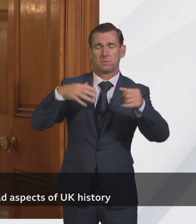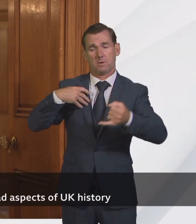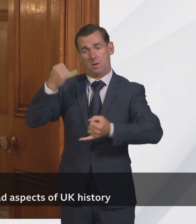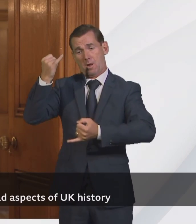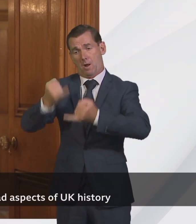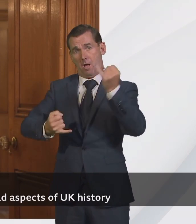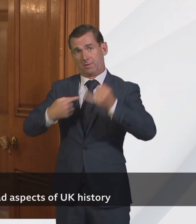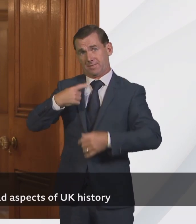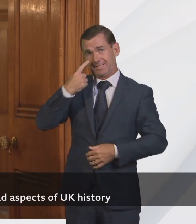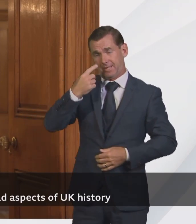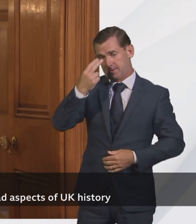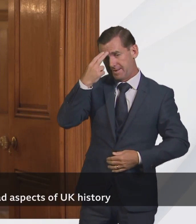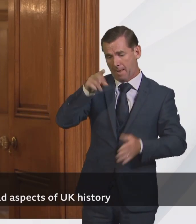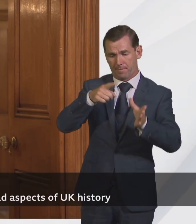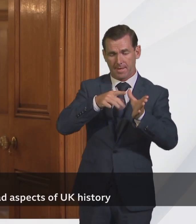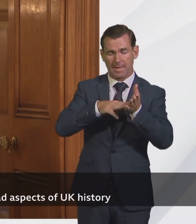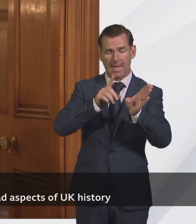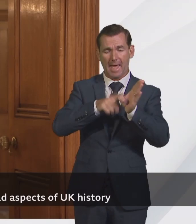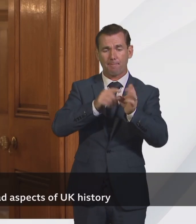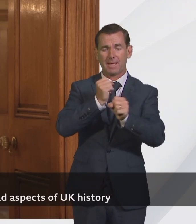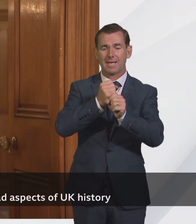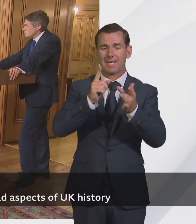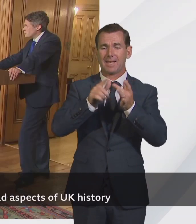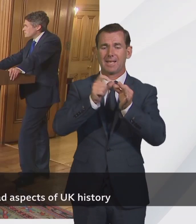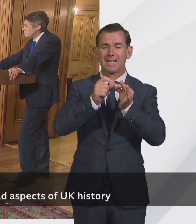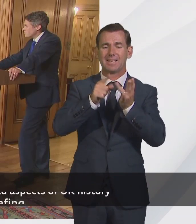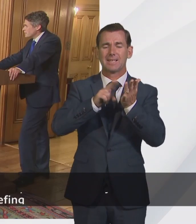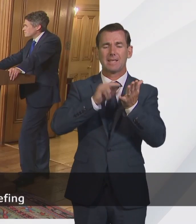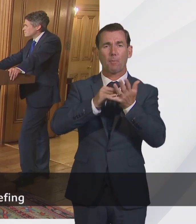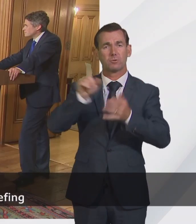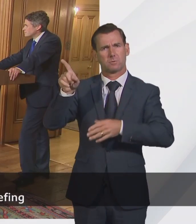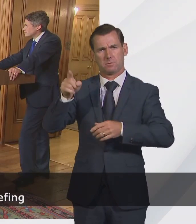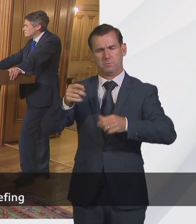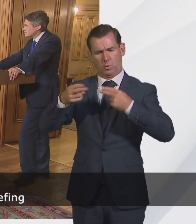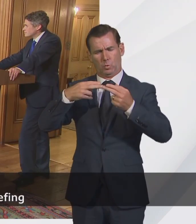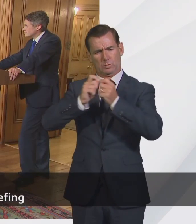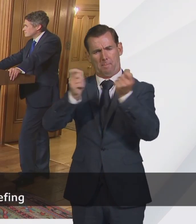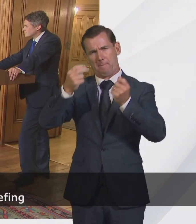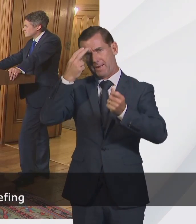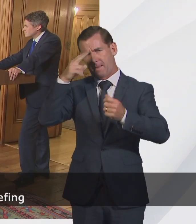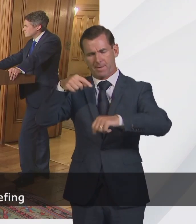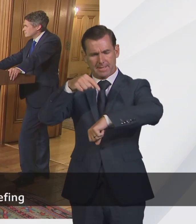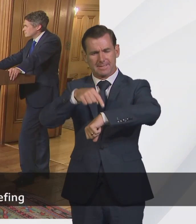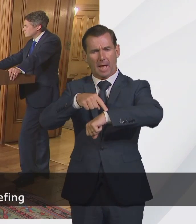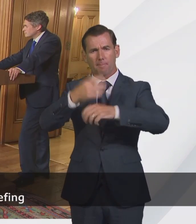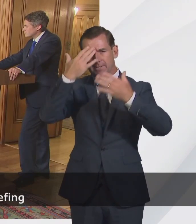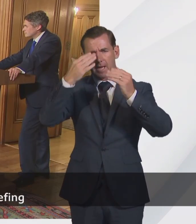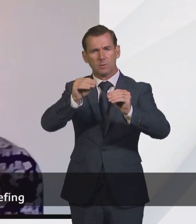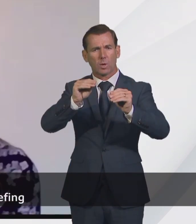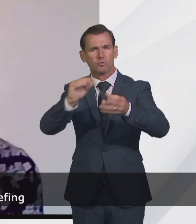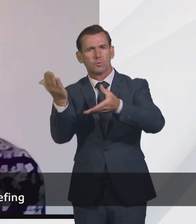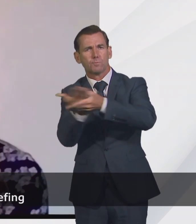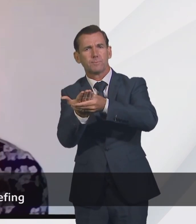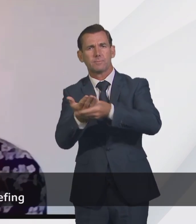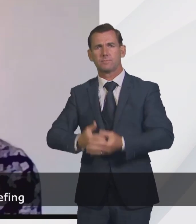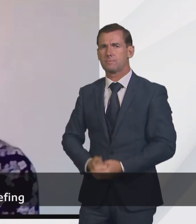if the pupils are not attending school, to be getting in touch with those children, trying to encourage